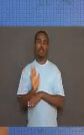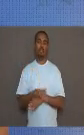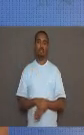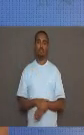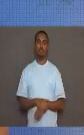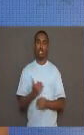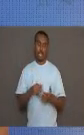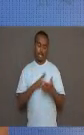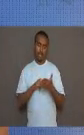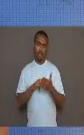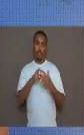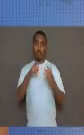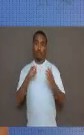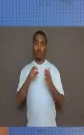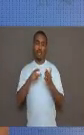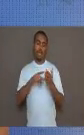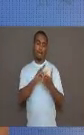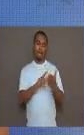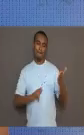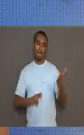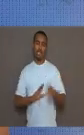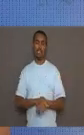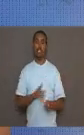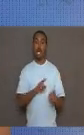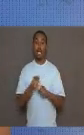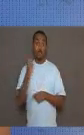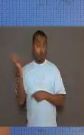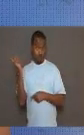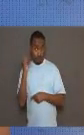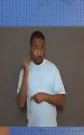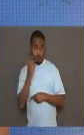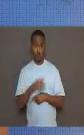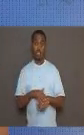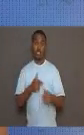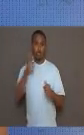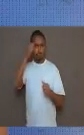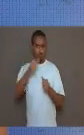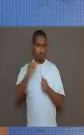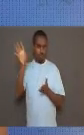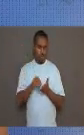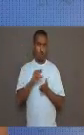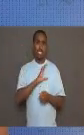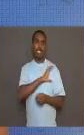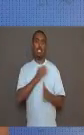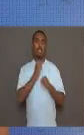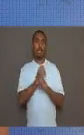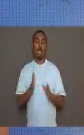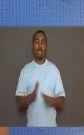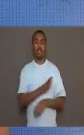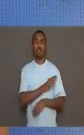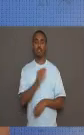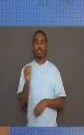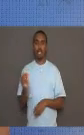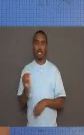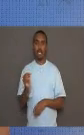us read from a passage. As you listen, take note of the characters